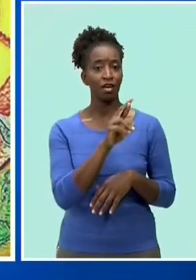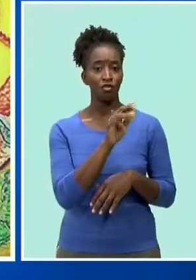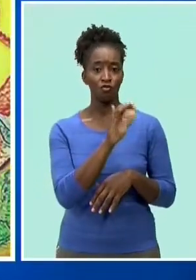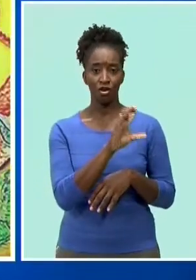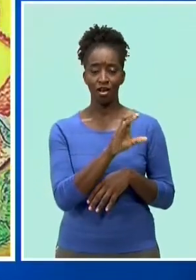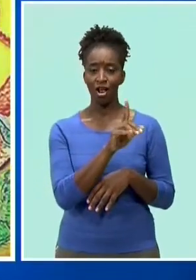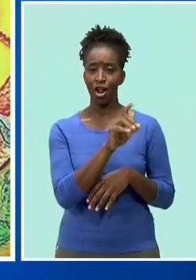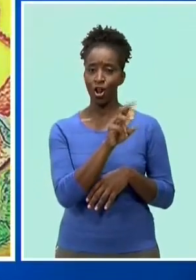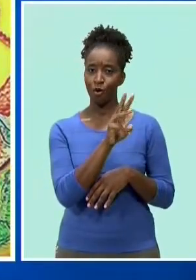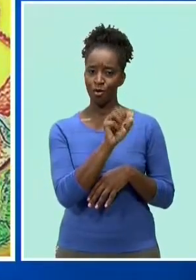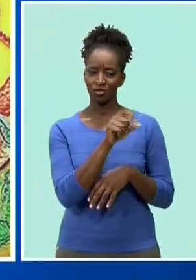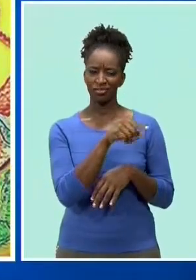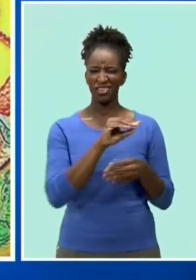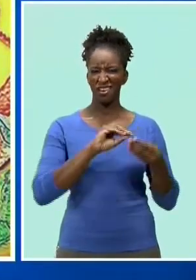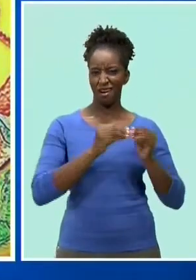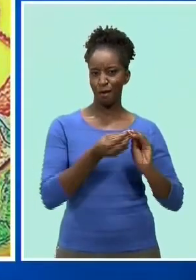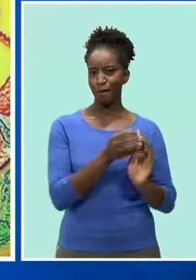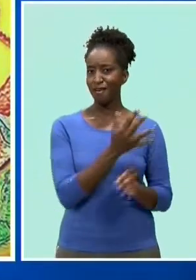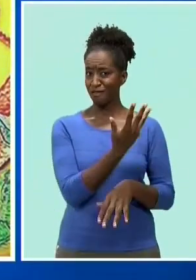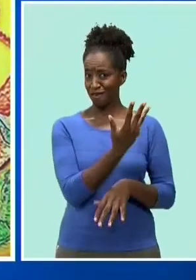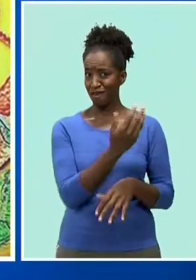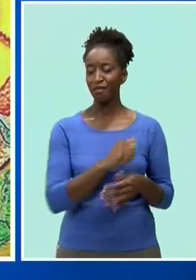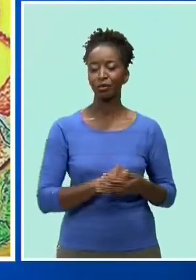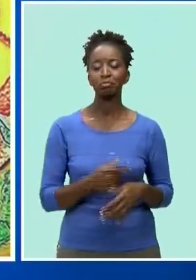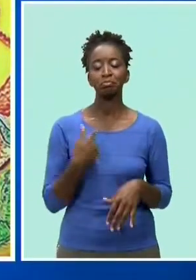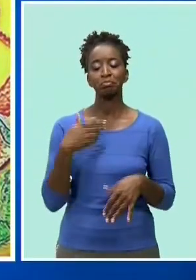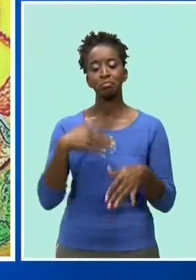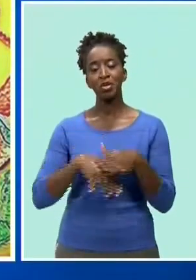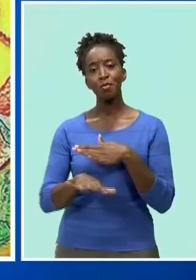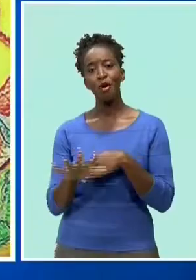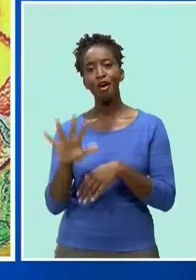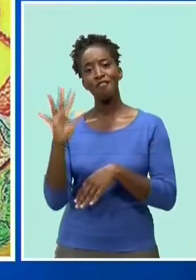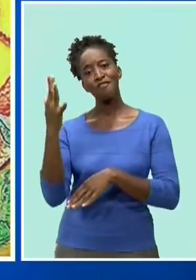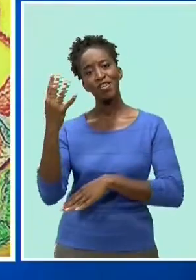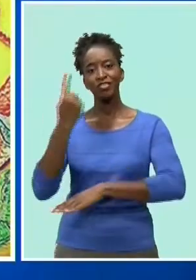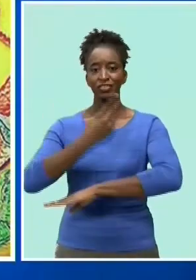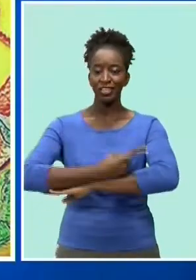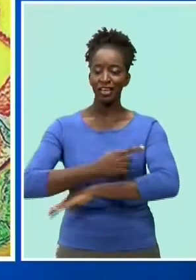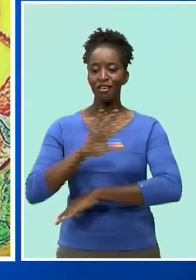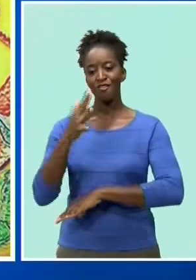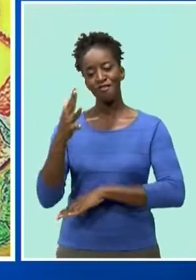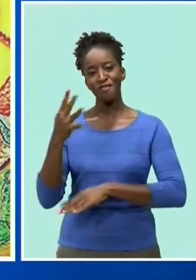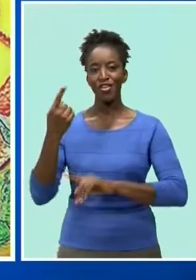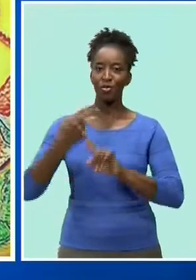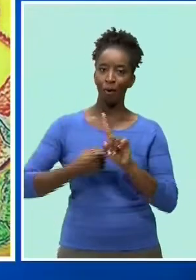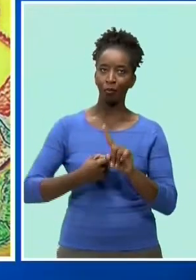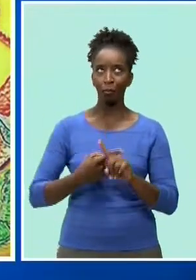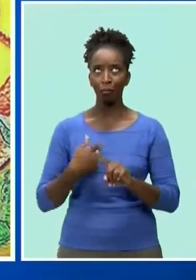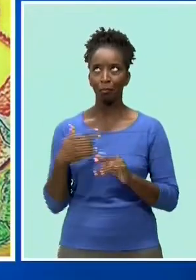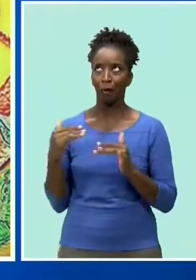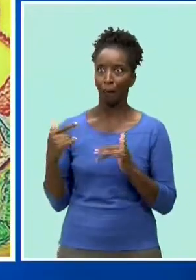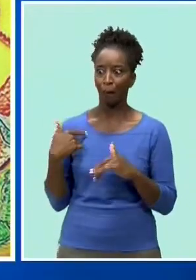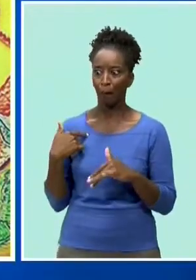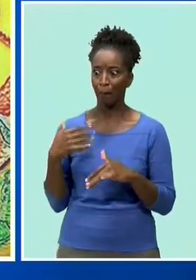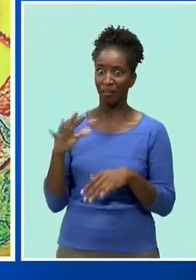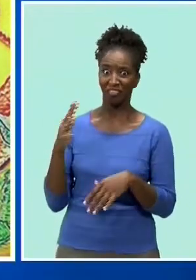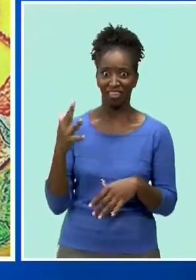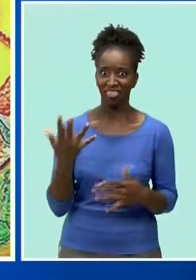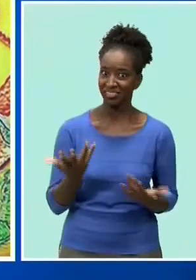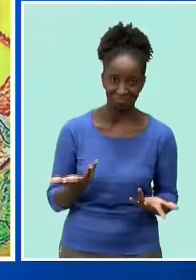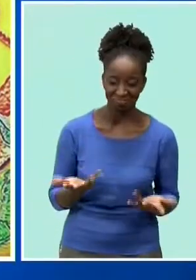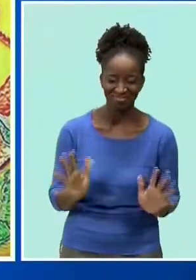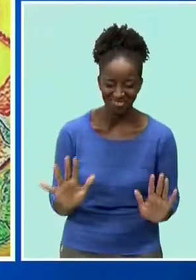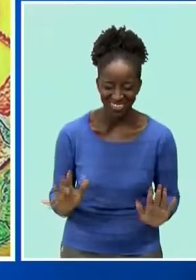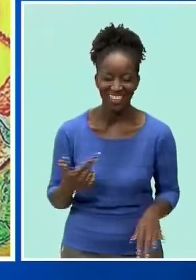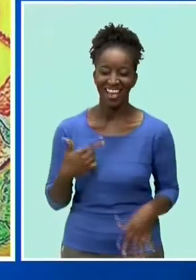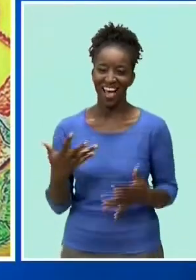I've drawn position number 5. I was born on the 5th day of the 5th month, so hopefully, but don't count faith, hopefully I'll win. But